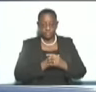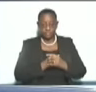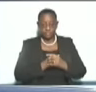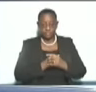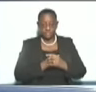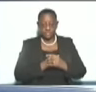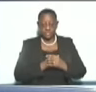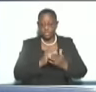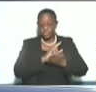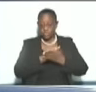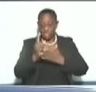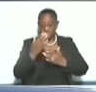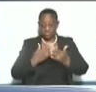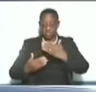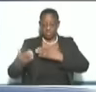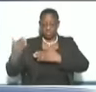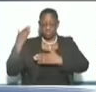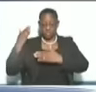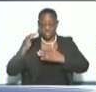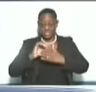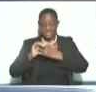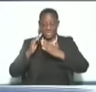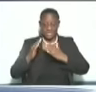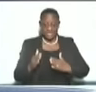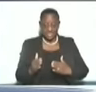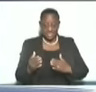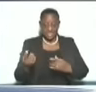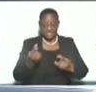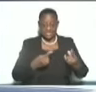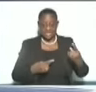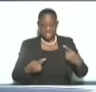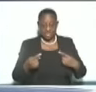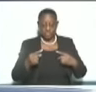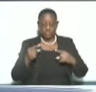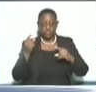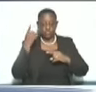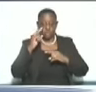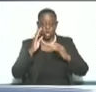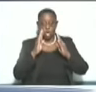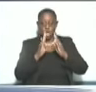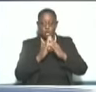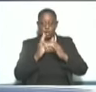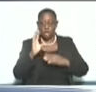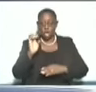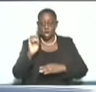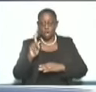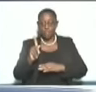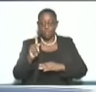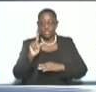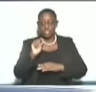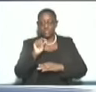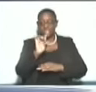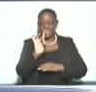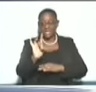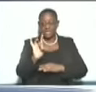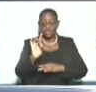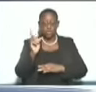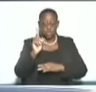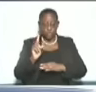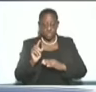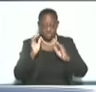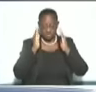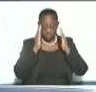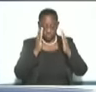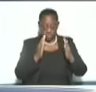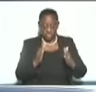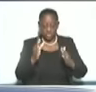It's just weeks away before leaders gather in Dubai for COP28. These high-level discussions will focus on climate change and its